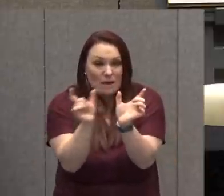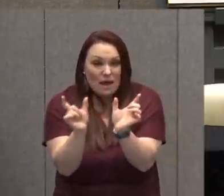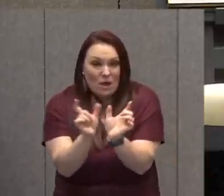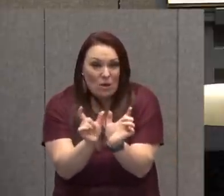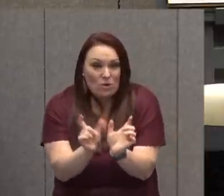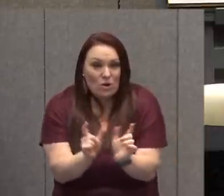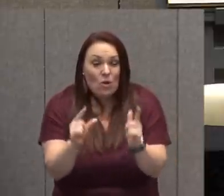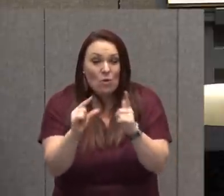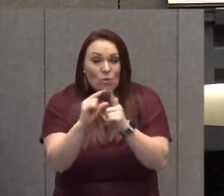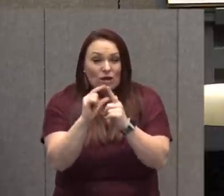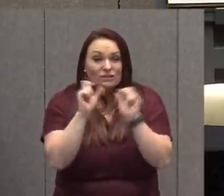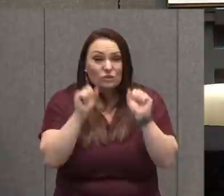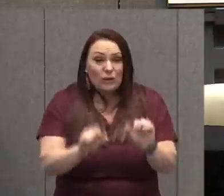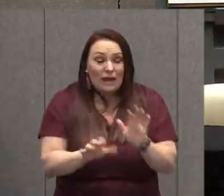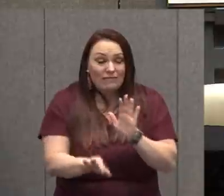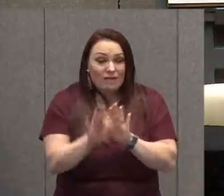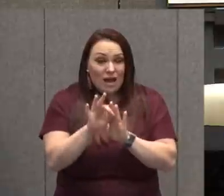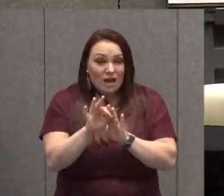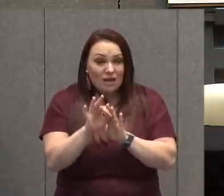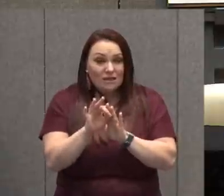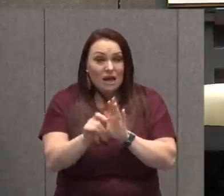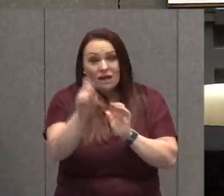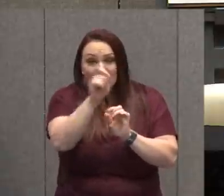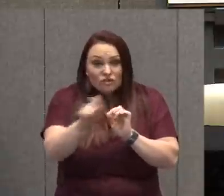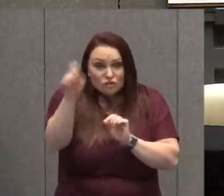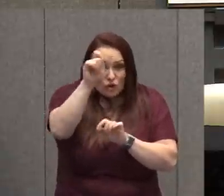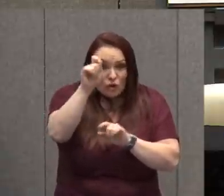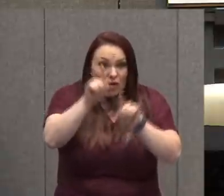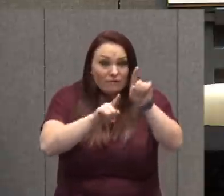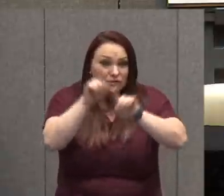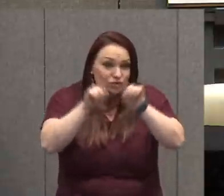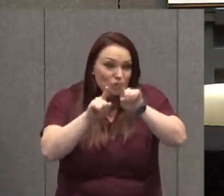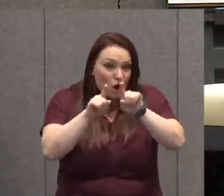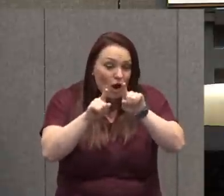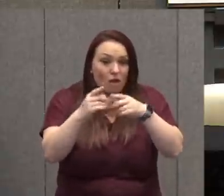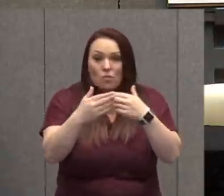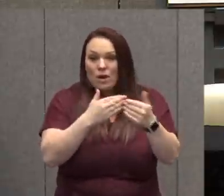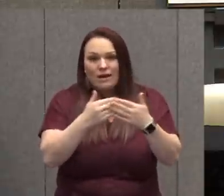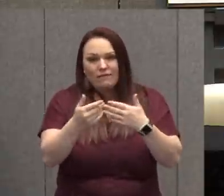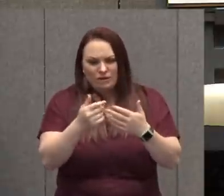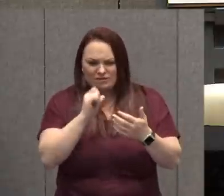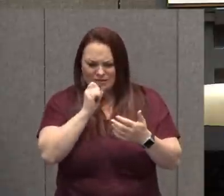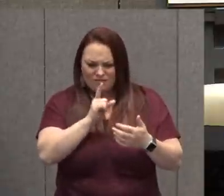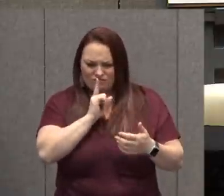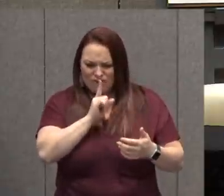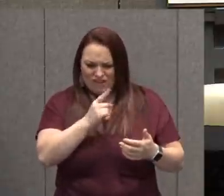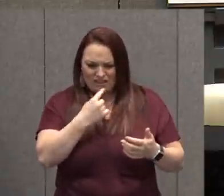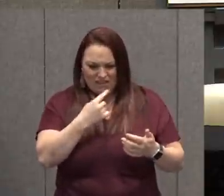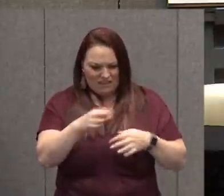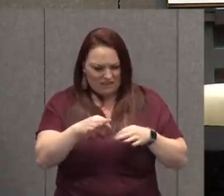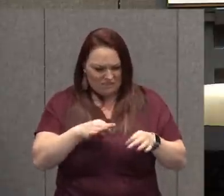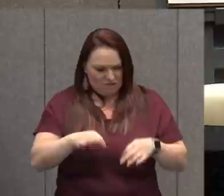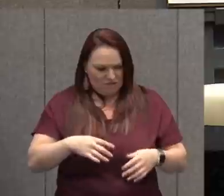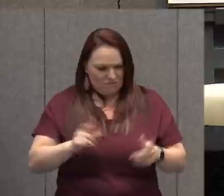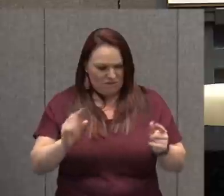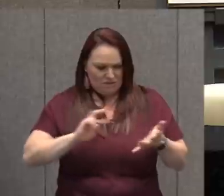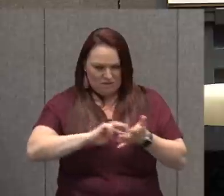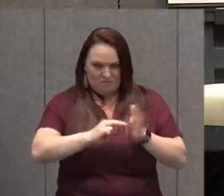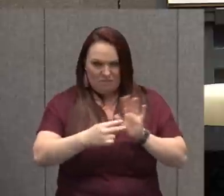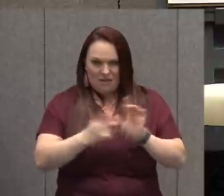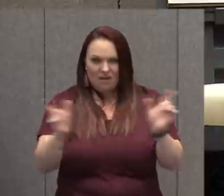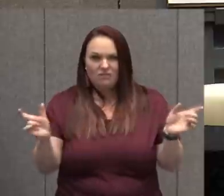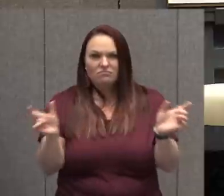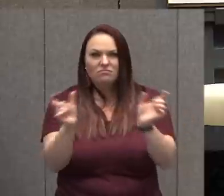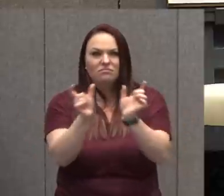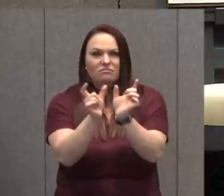find, and then circle or star the ones that really don't tell you the two little words coming together doesn't give you a